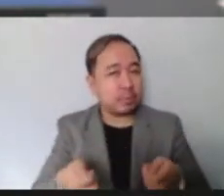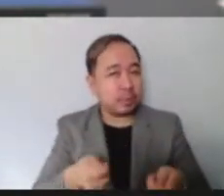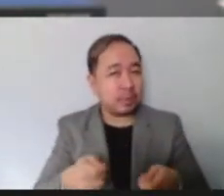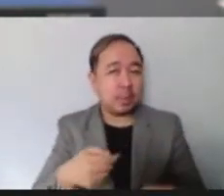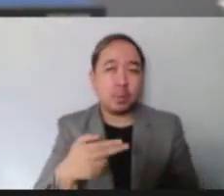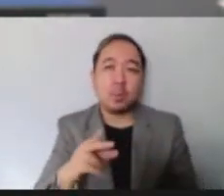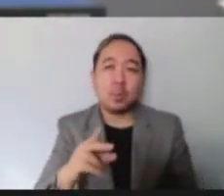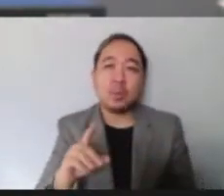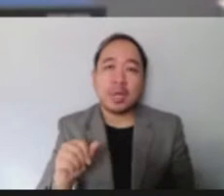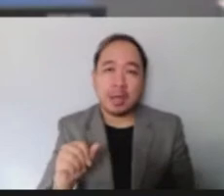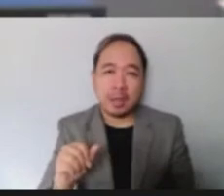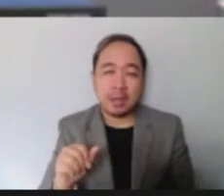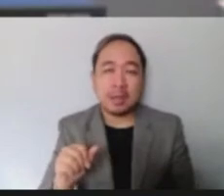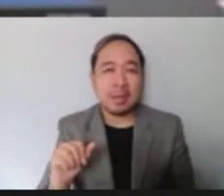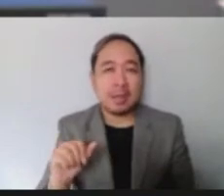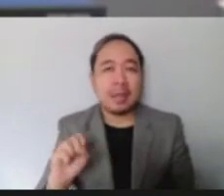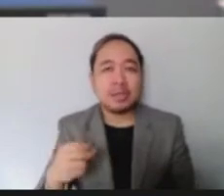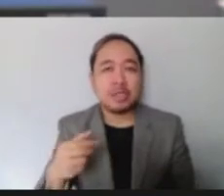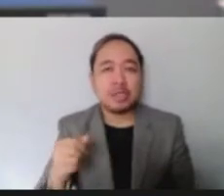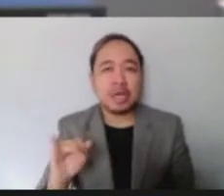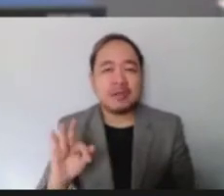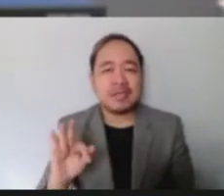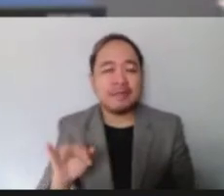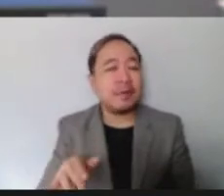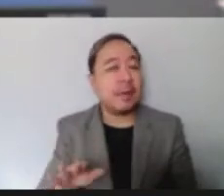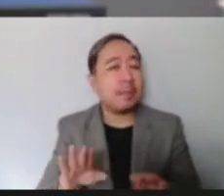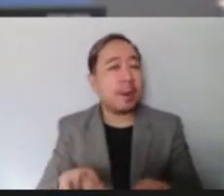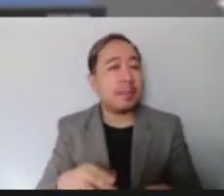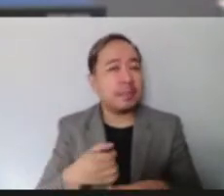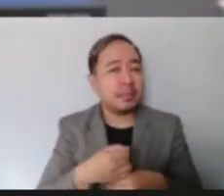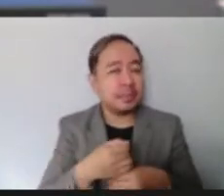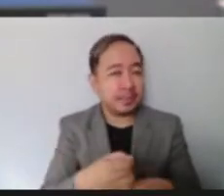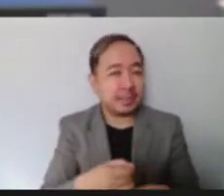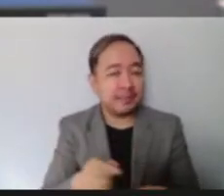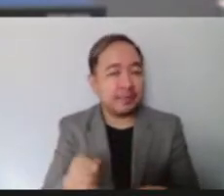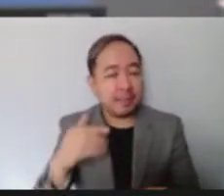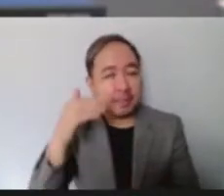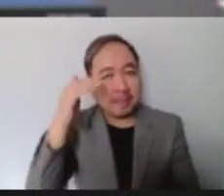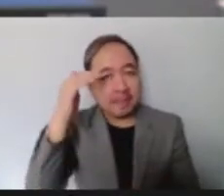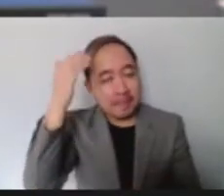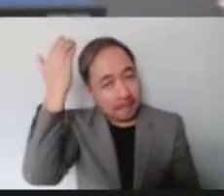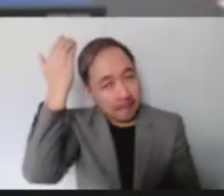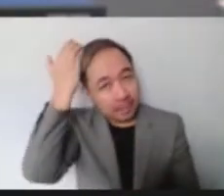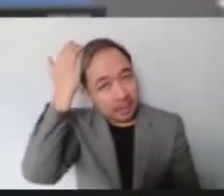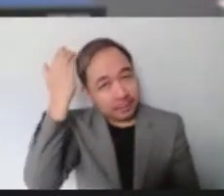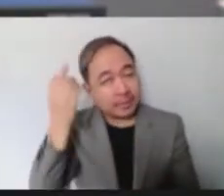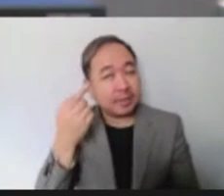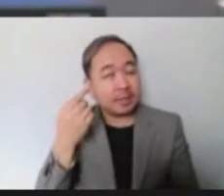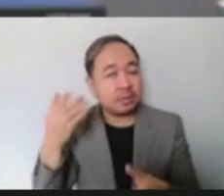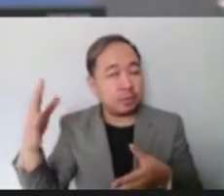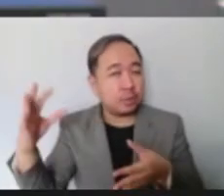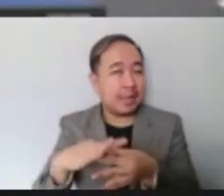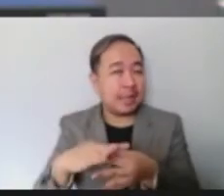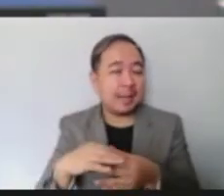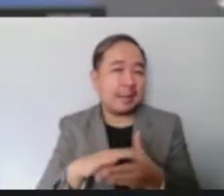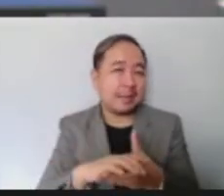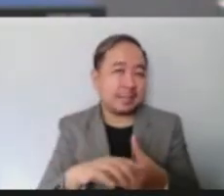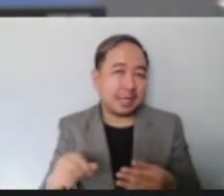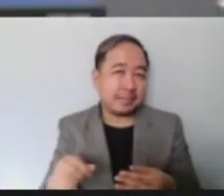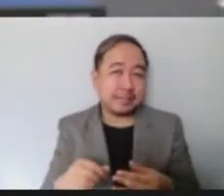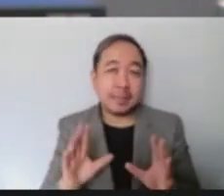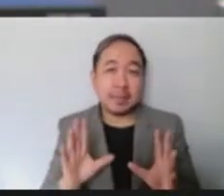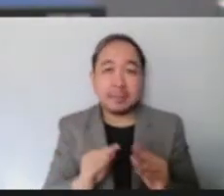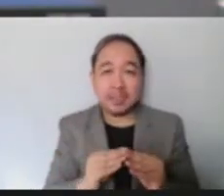Sharif the permanent representative of the Republic of Maldives to escape the meeting is ajan